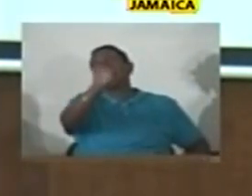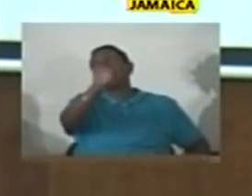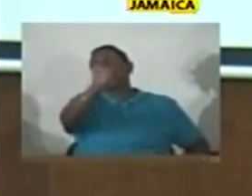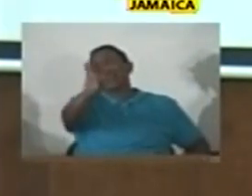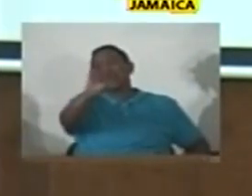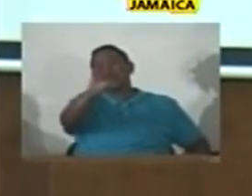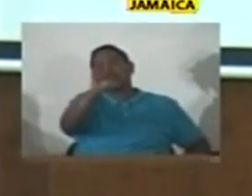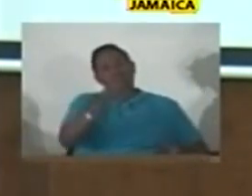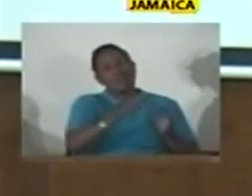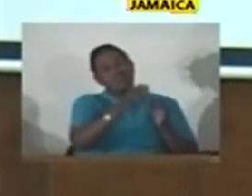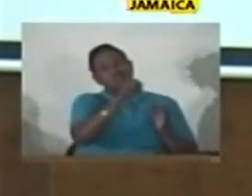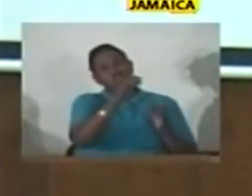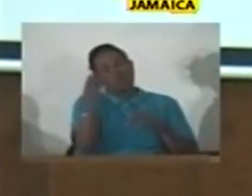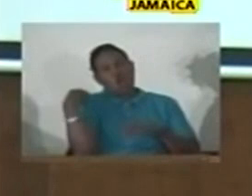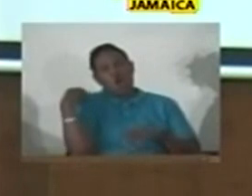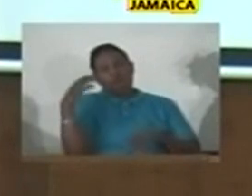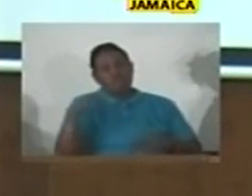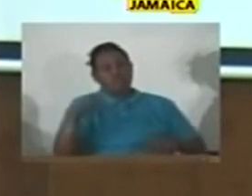for roughly